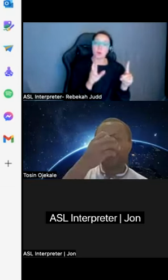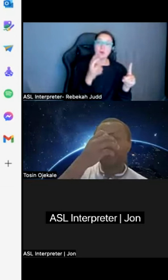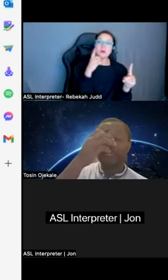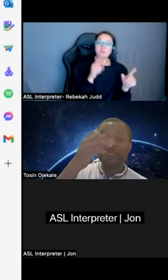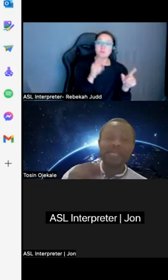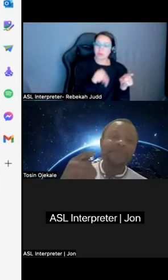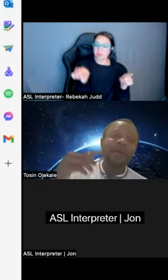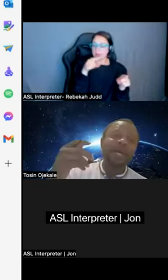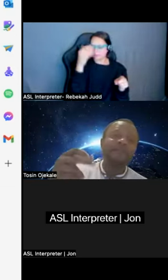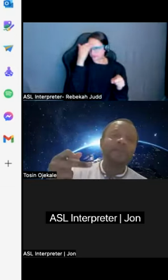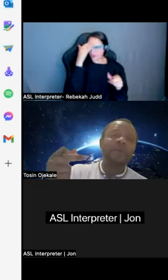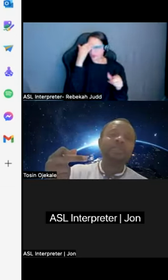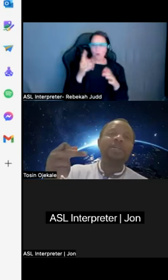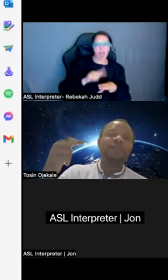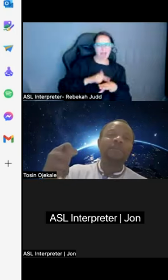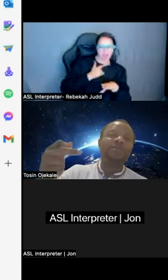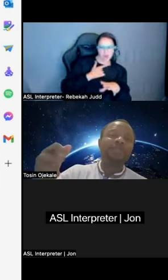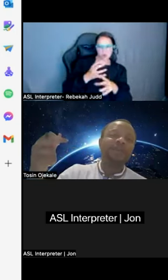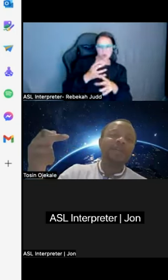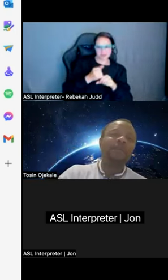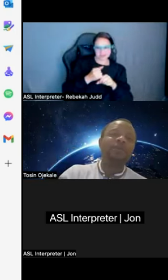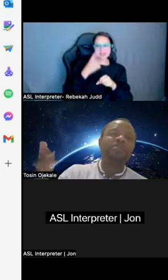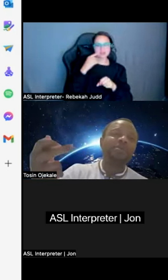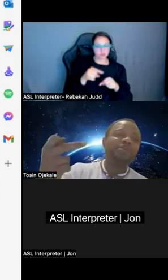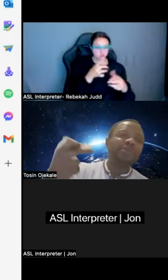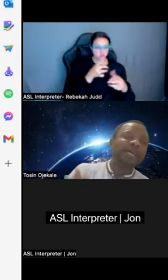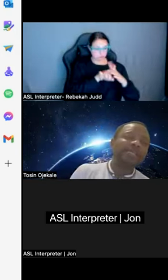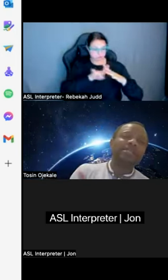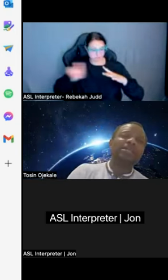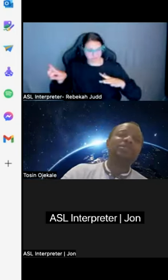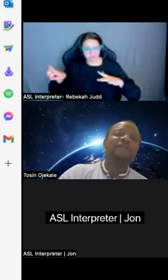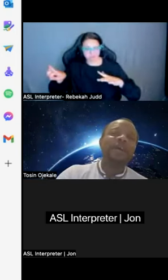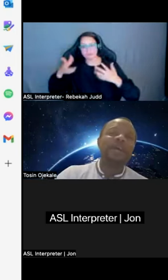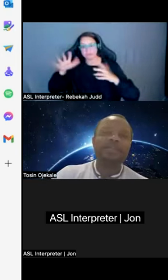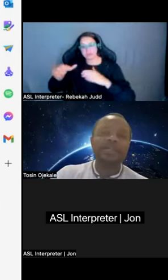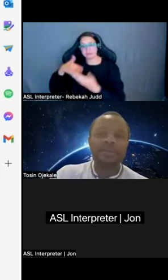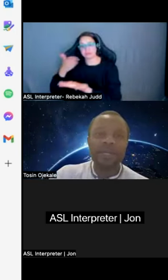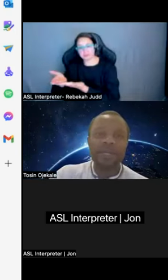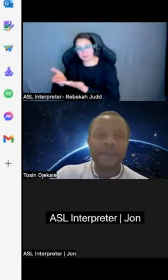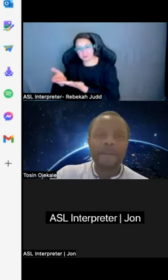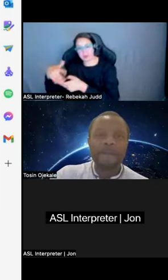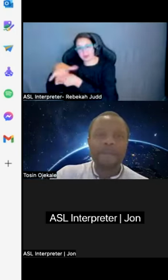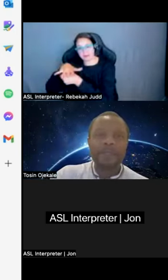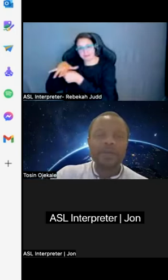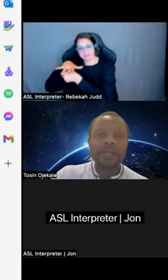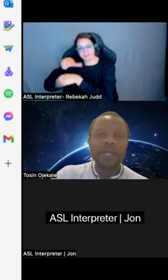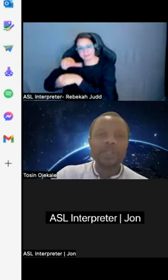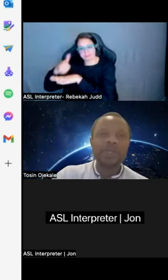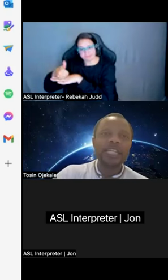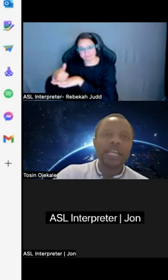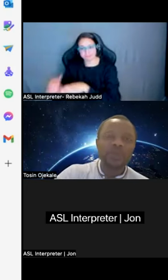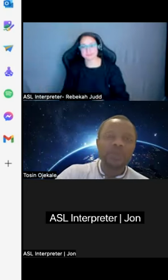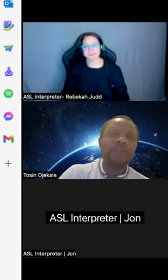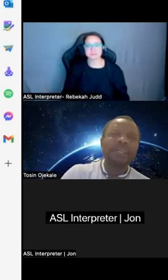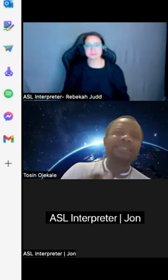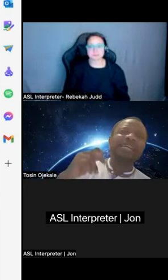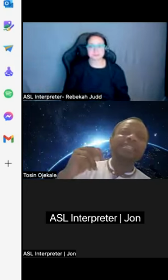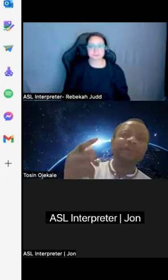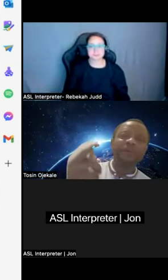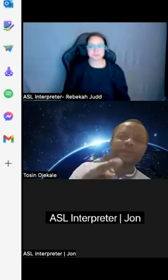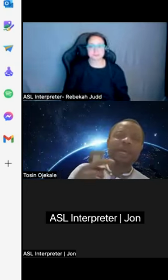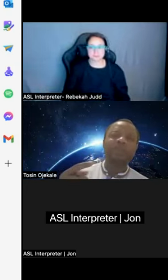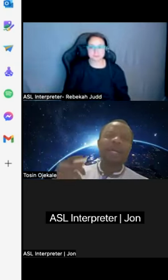how long it takes for everyone from different floors to be able to get to the fire assembly. Okay, so they take note of that,